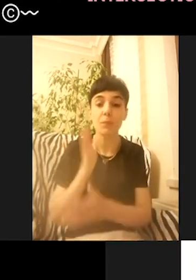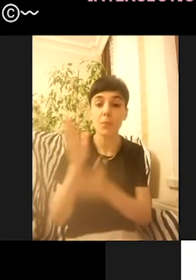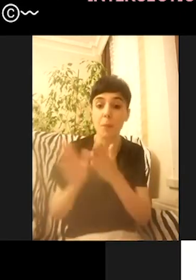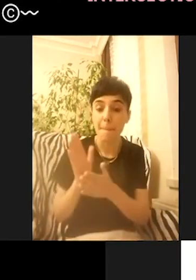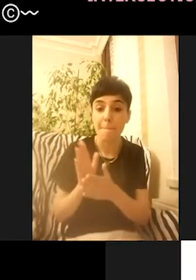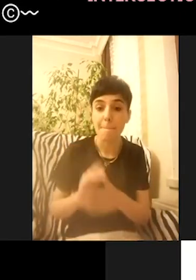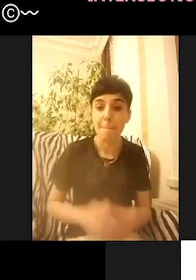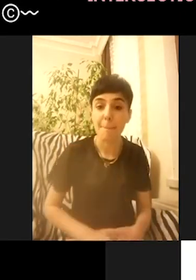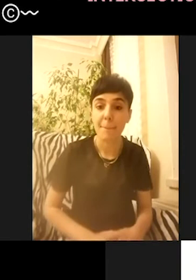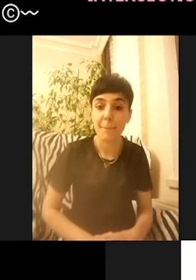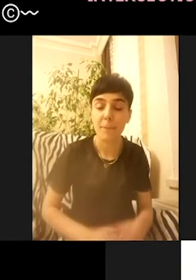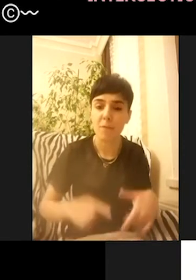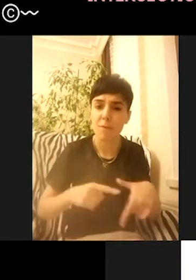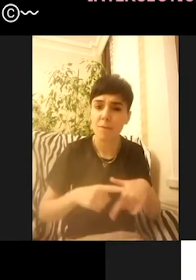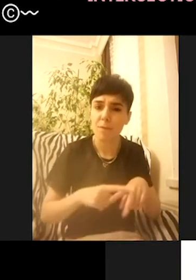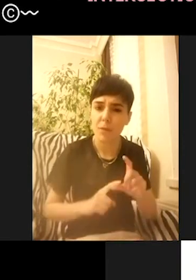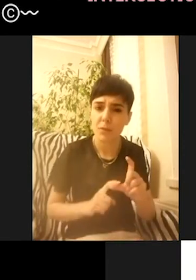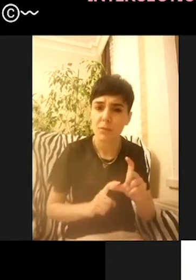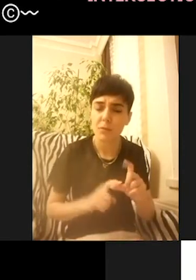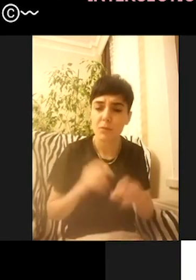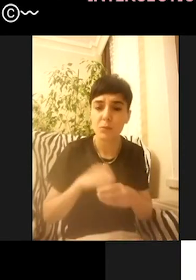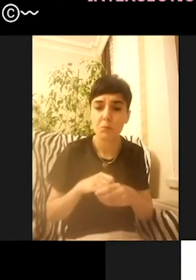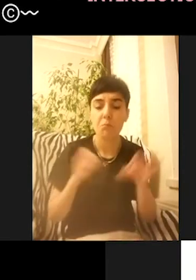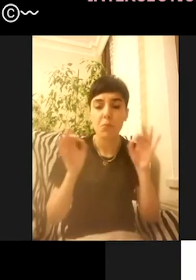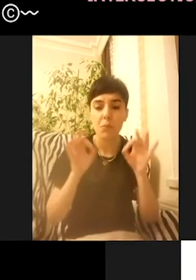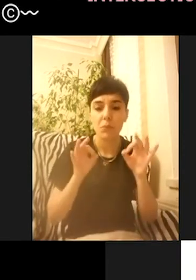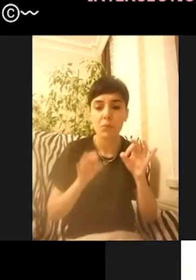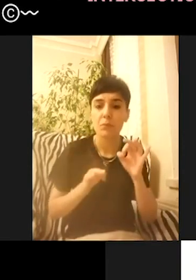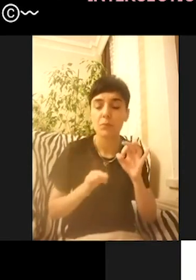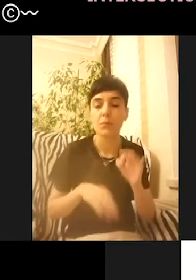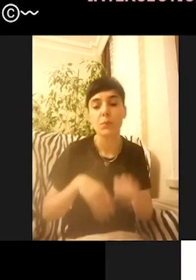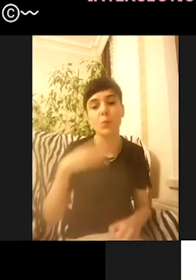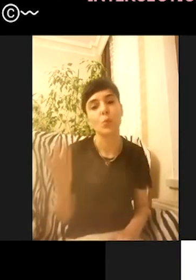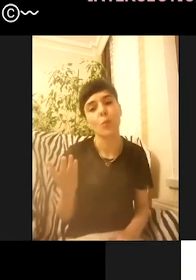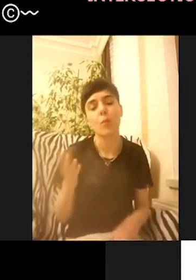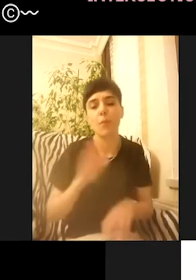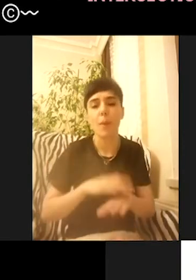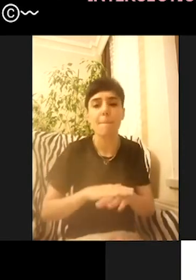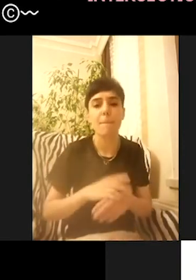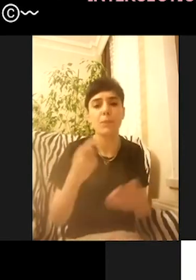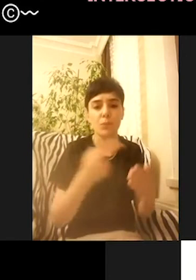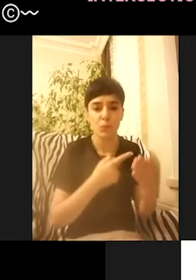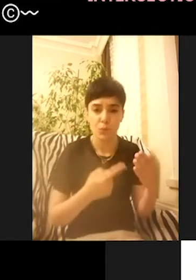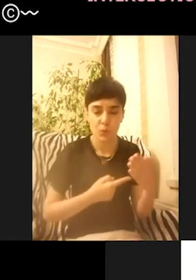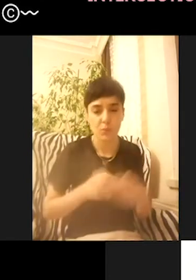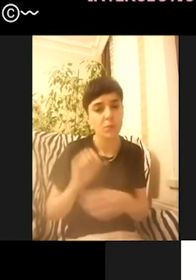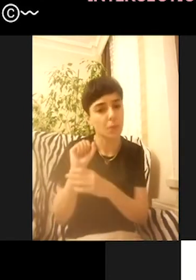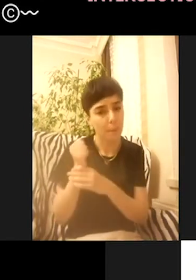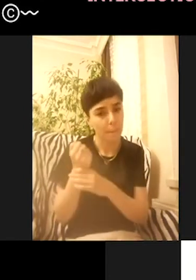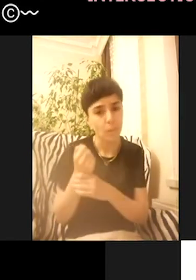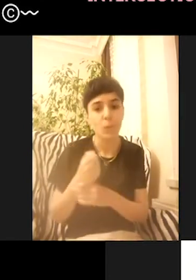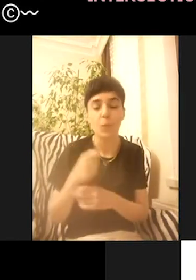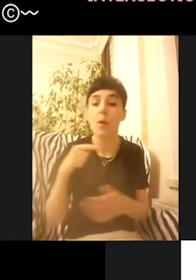and my spoken word performances. And and about that, the thing, my grandfather is